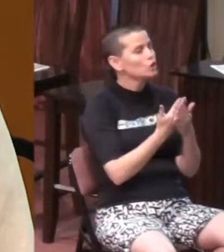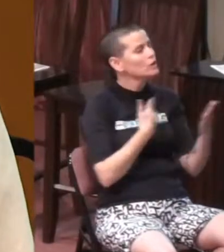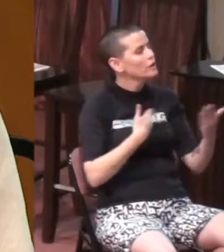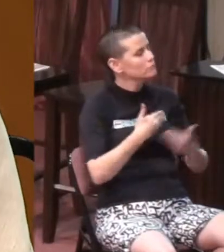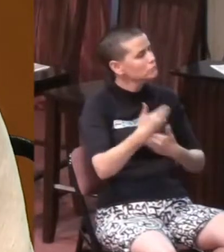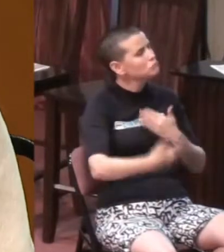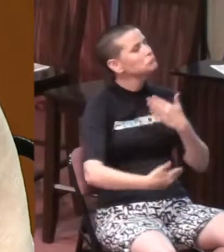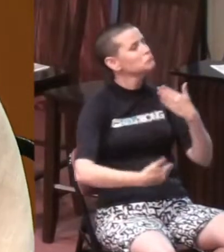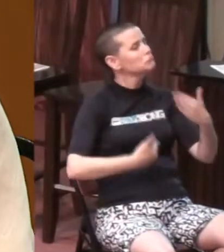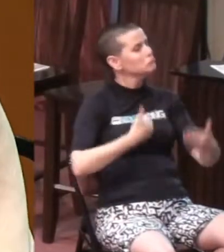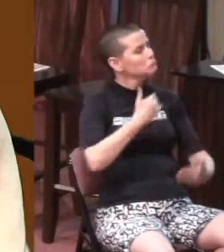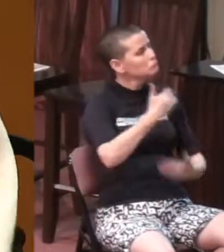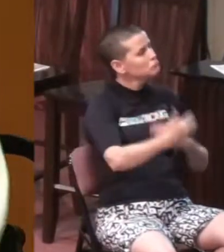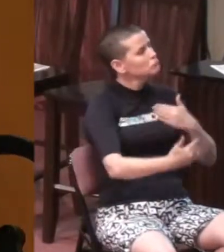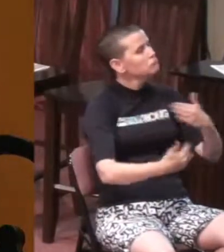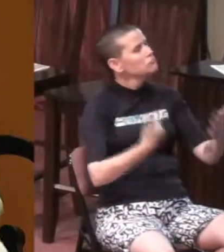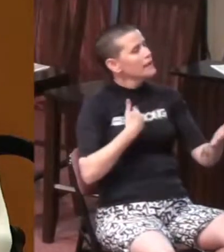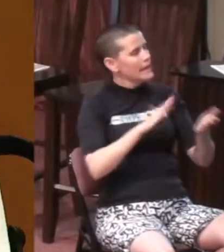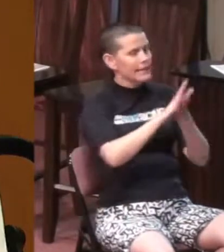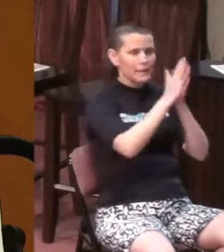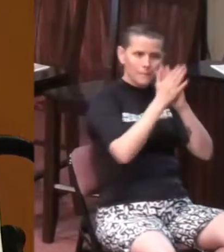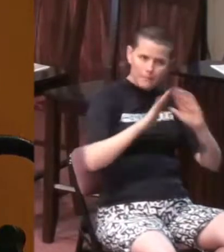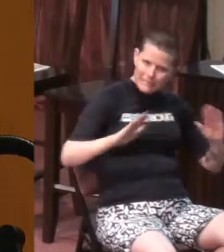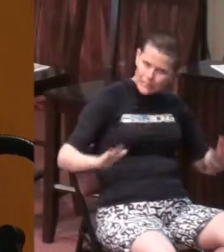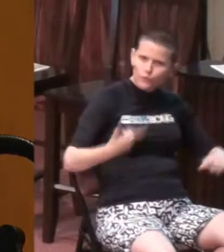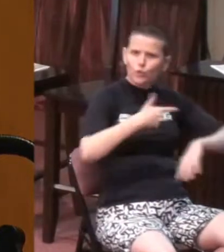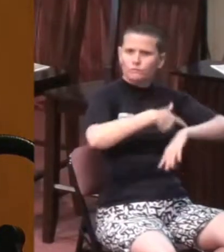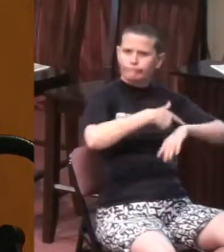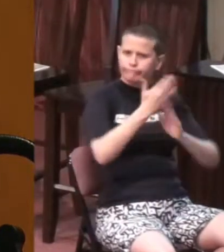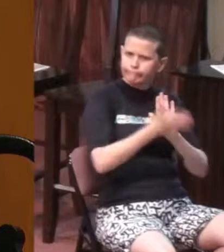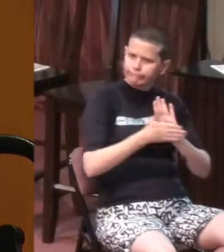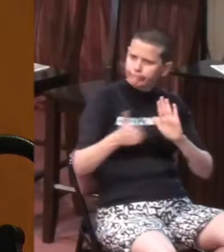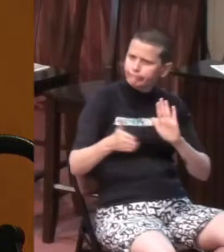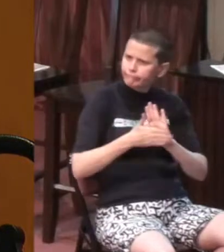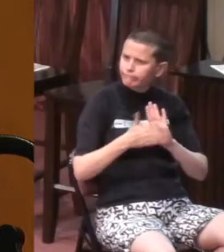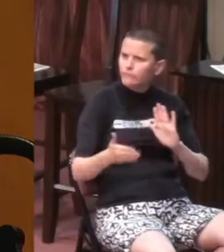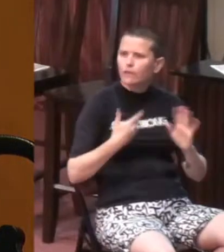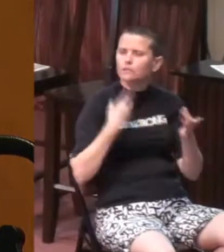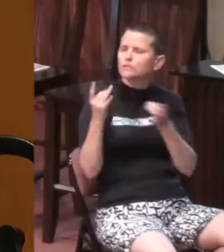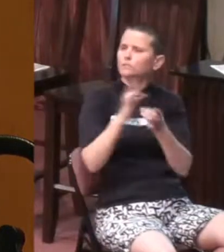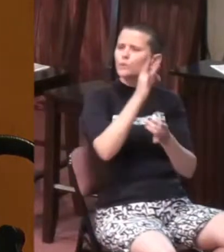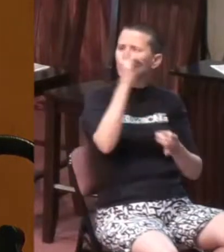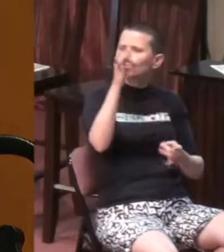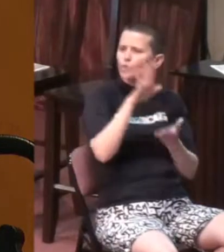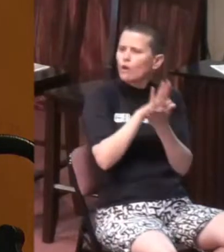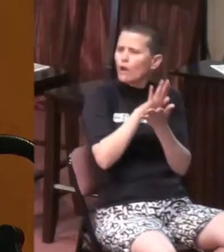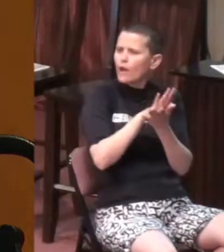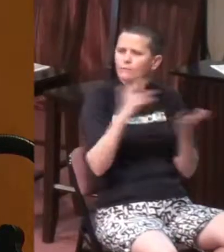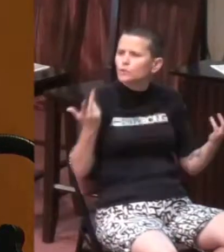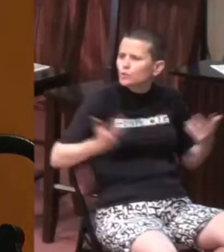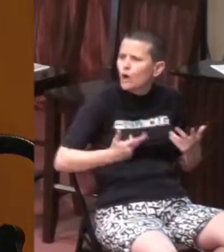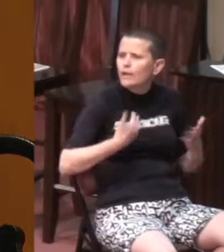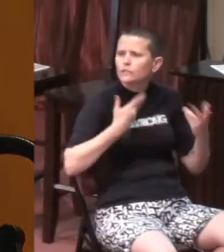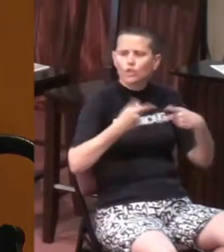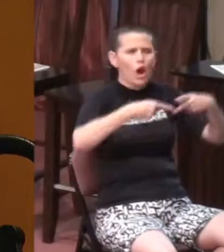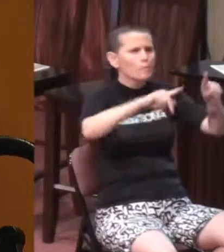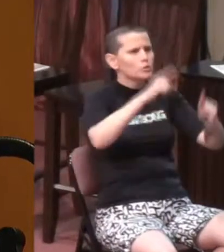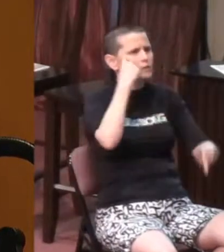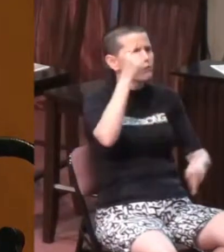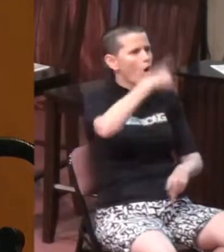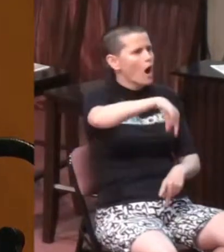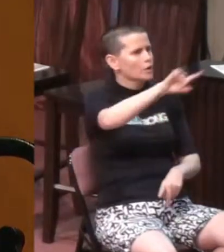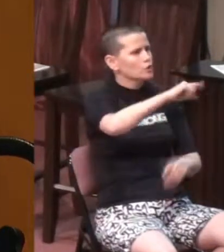in a state of peace. That spiritual academy is an opportunity for us as Unity Church of the Hills to offer up to